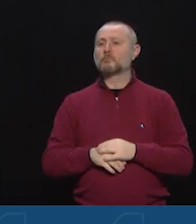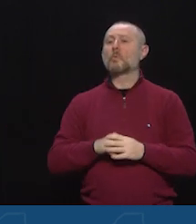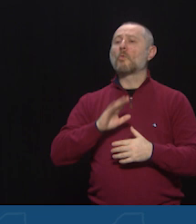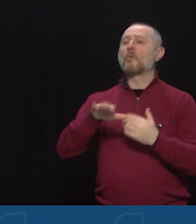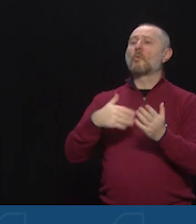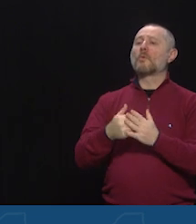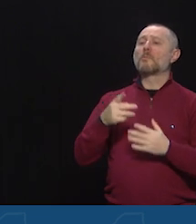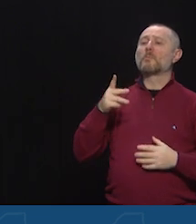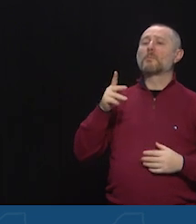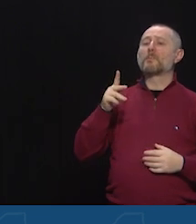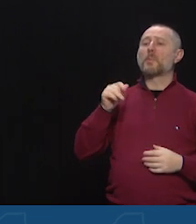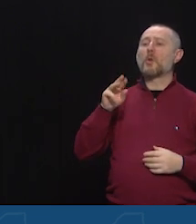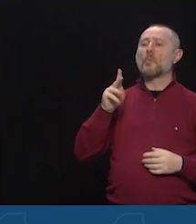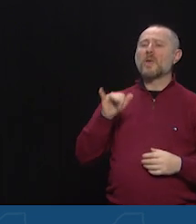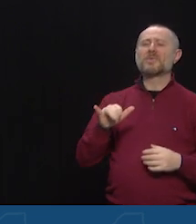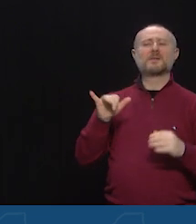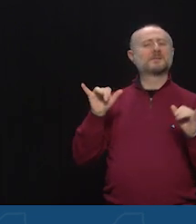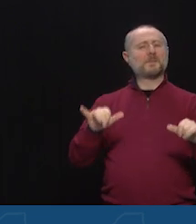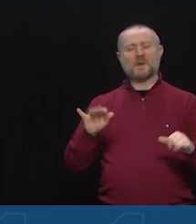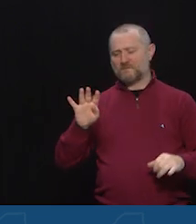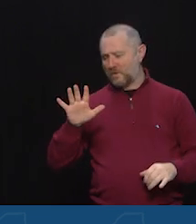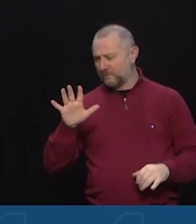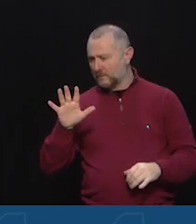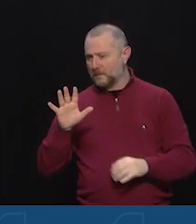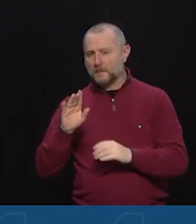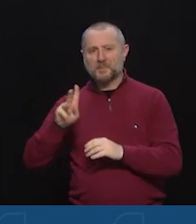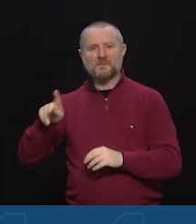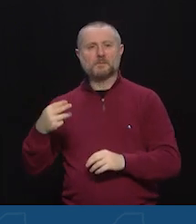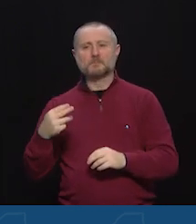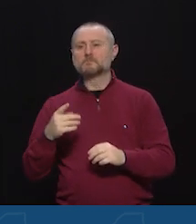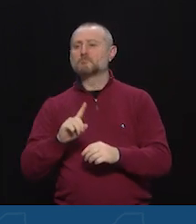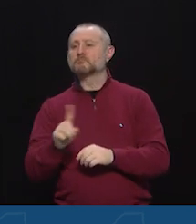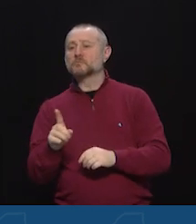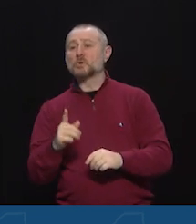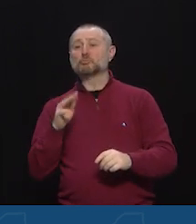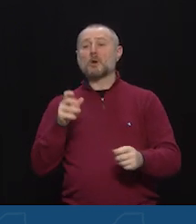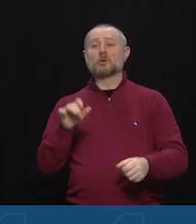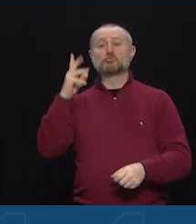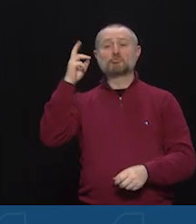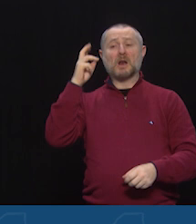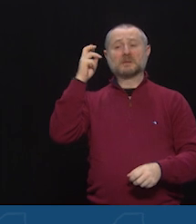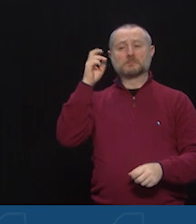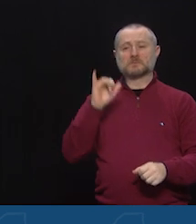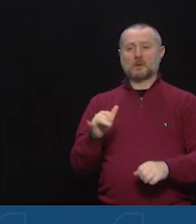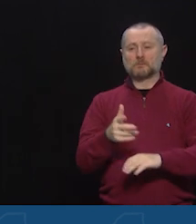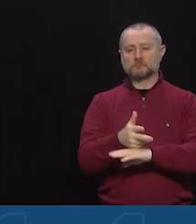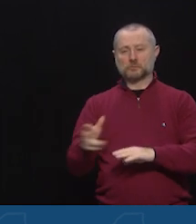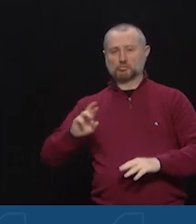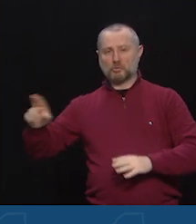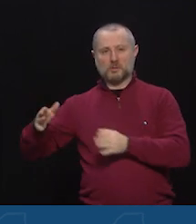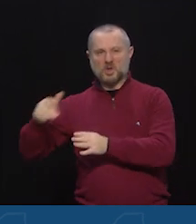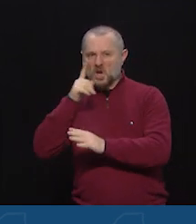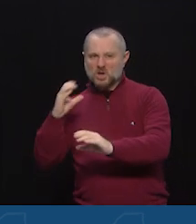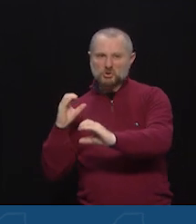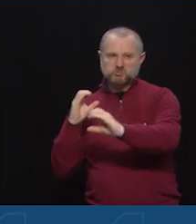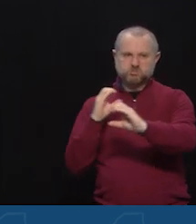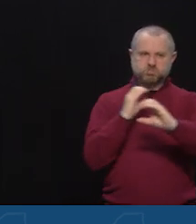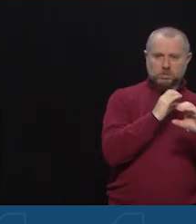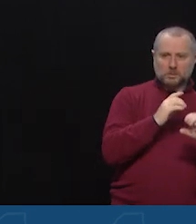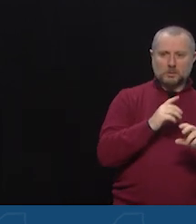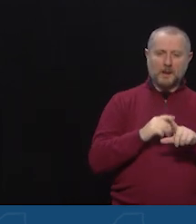island. And we're also going to restrict trucks to the right lane only on the